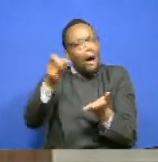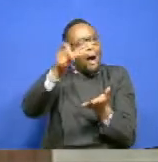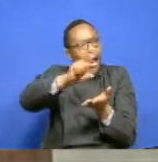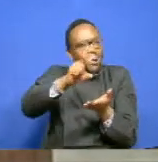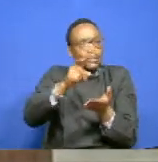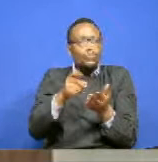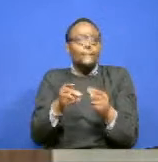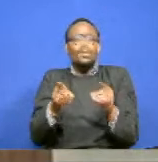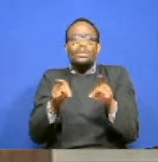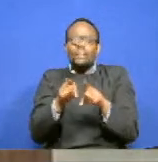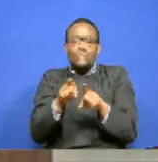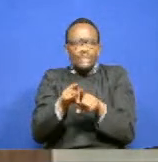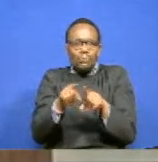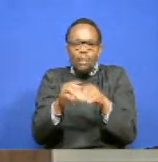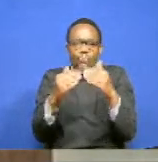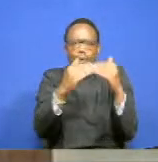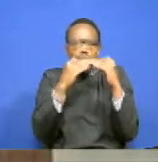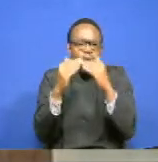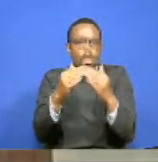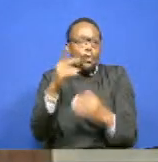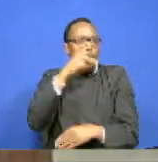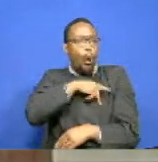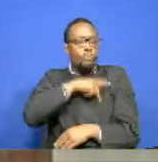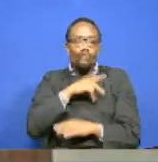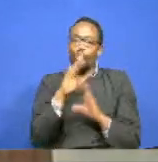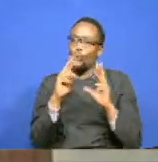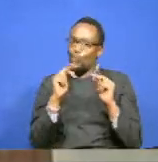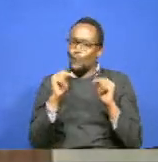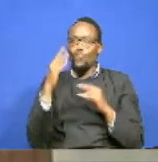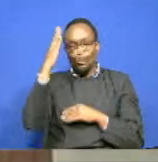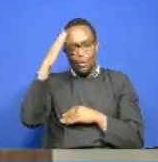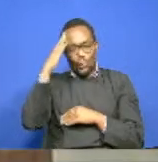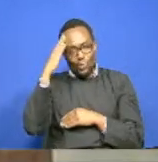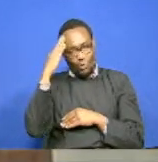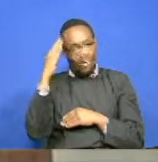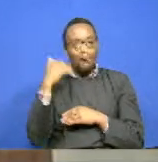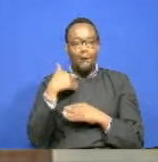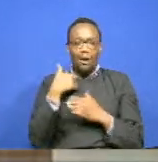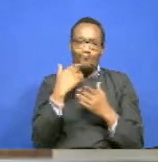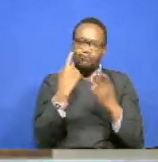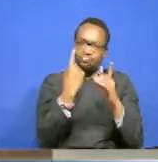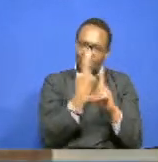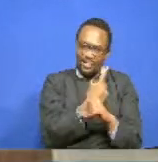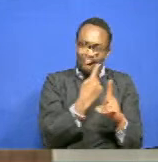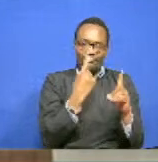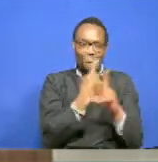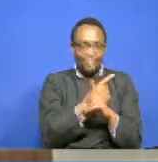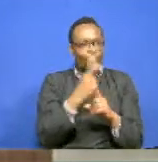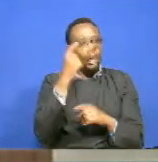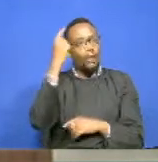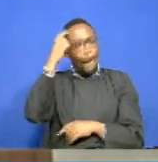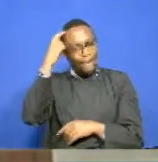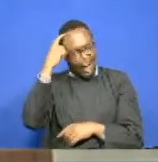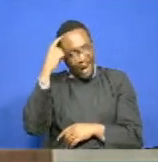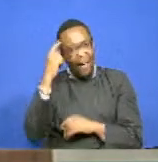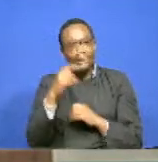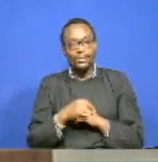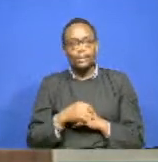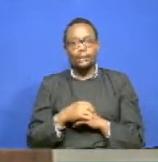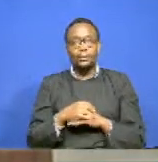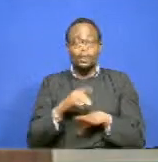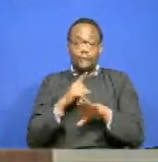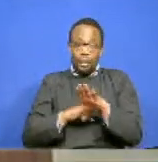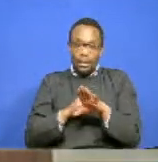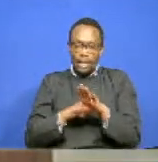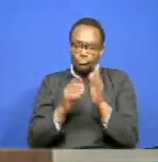or returns from the talents, because he knows the capacities that he has given for each talent. And when we listen to